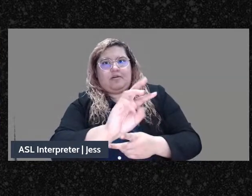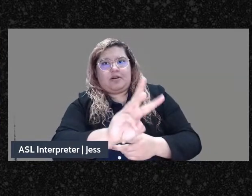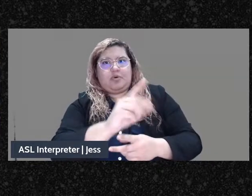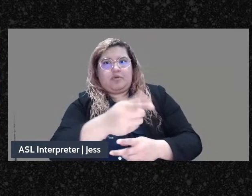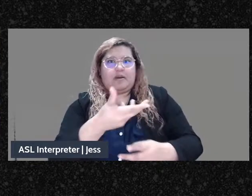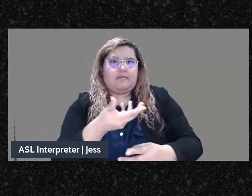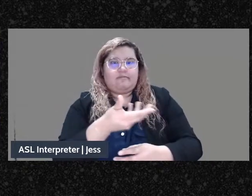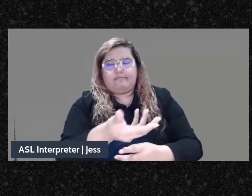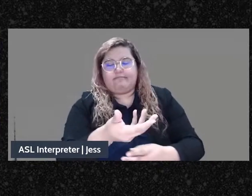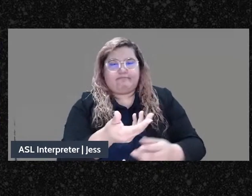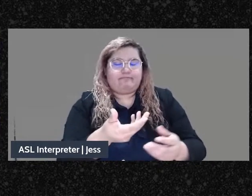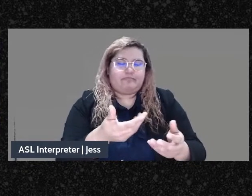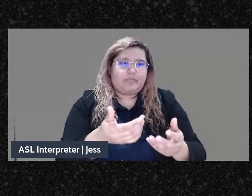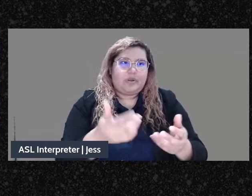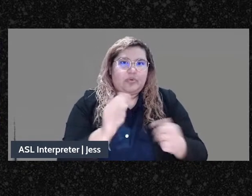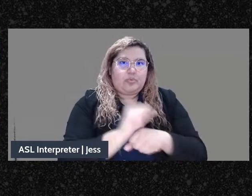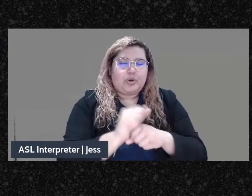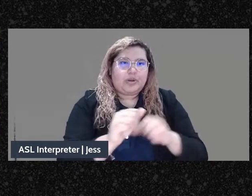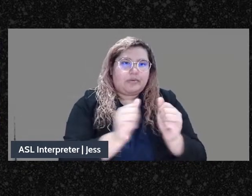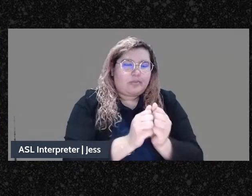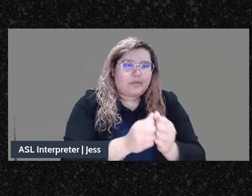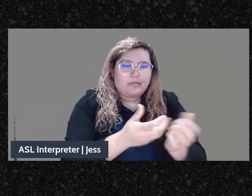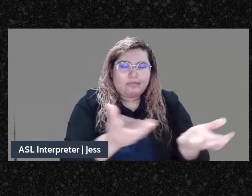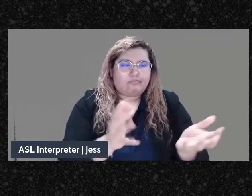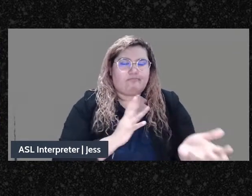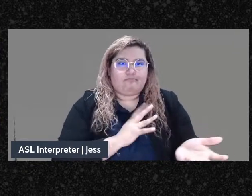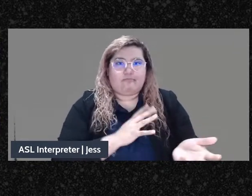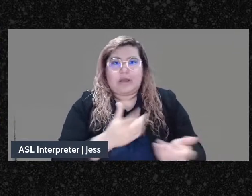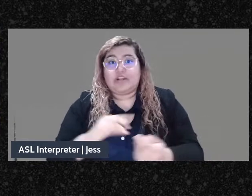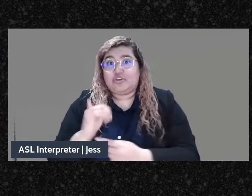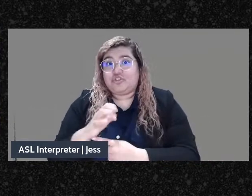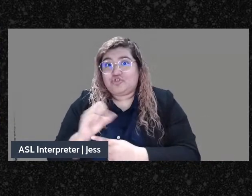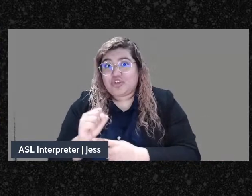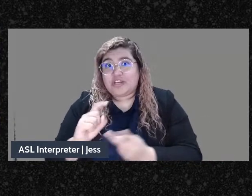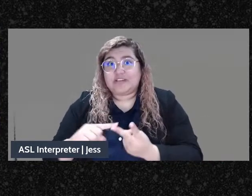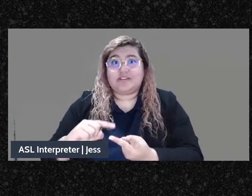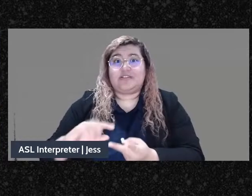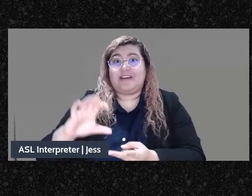and to Jess and Kat for interpreting today, and to our captioner.